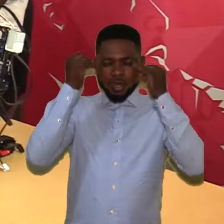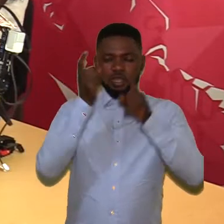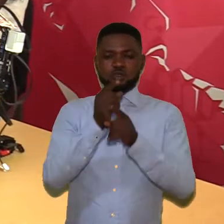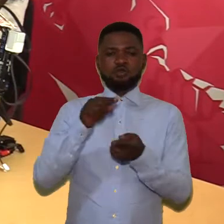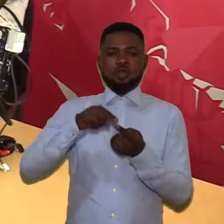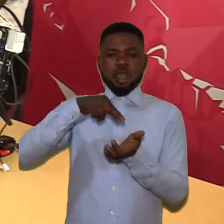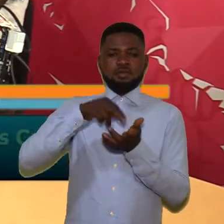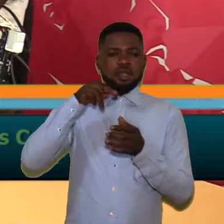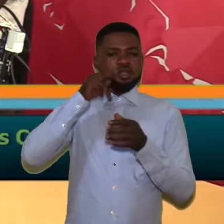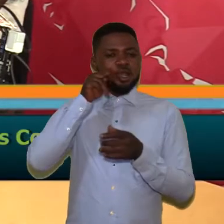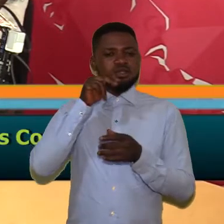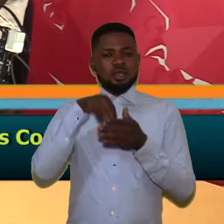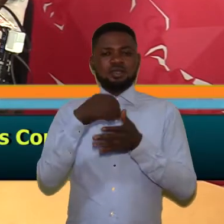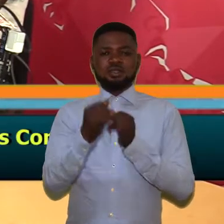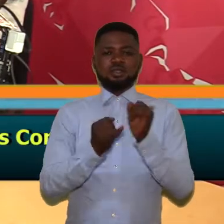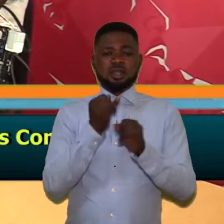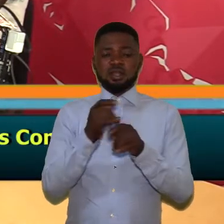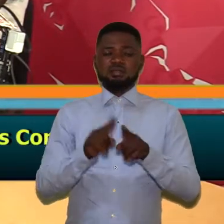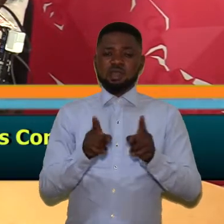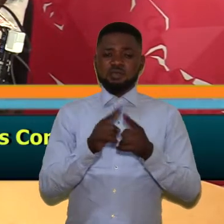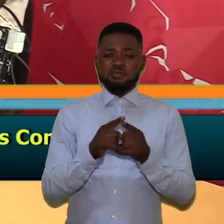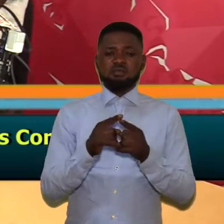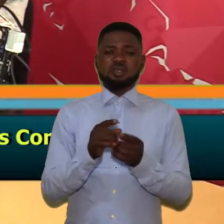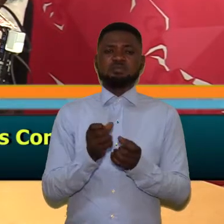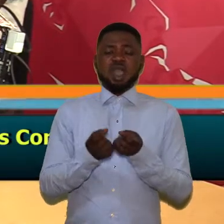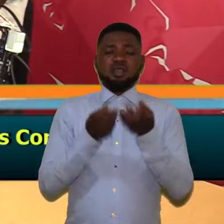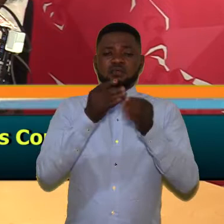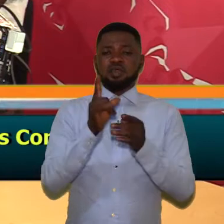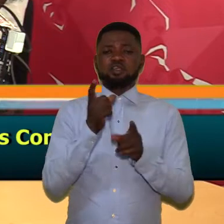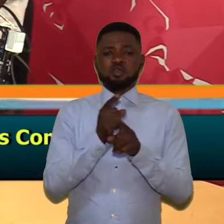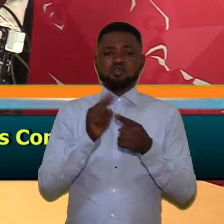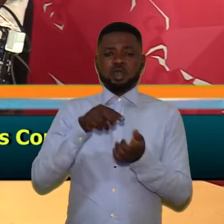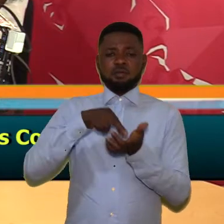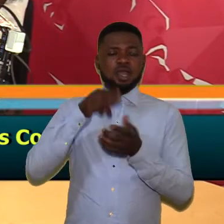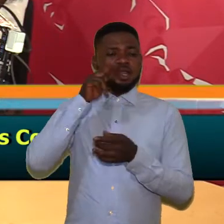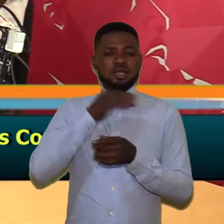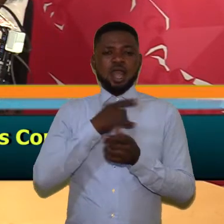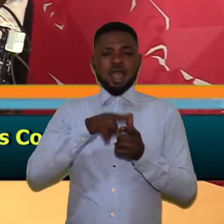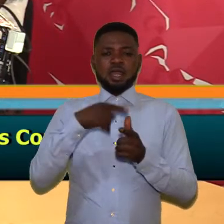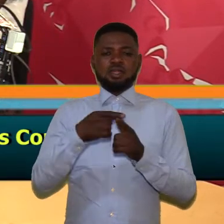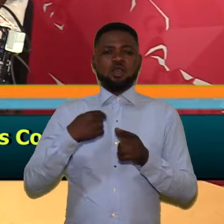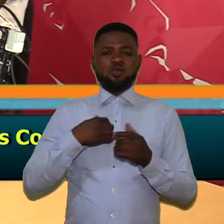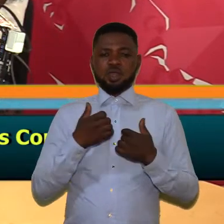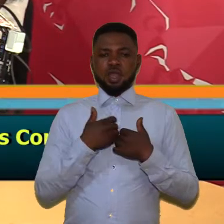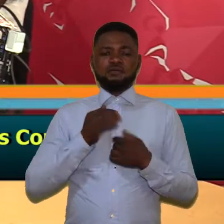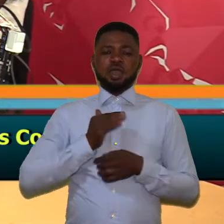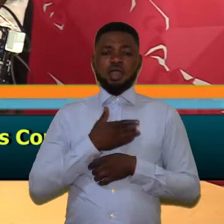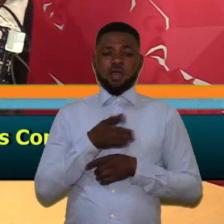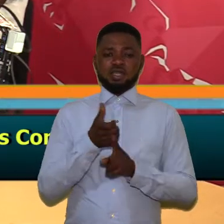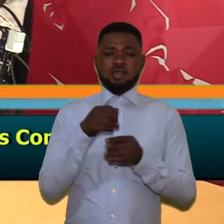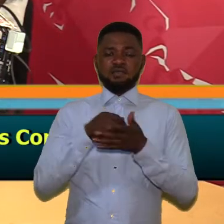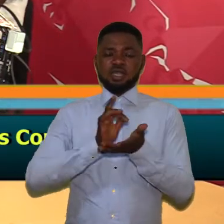international competition. Different sacrifices we had to make just to represent Nigeria in international competition, and then found our place in the